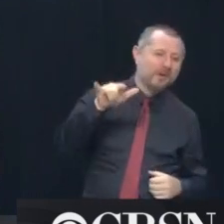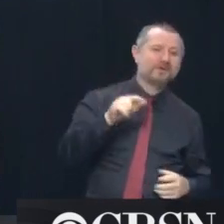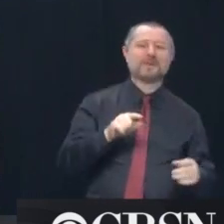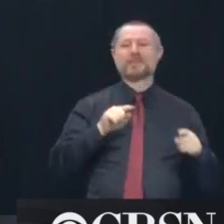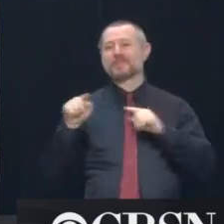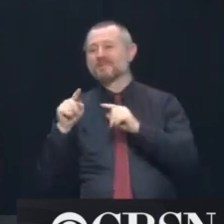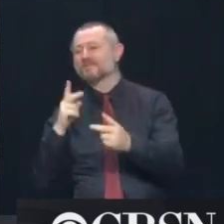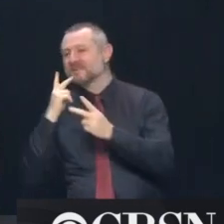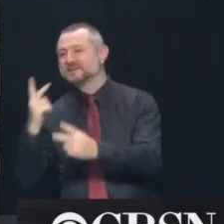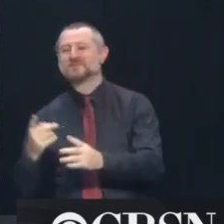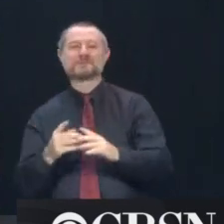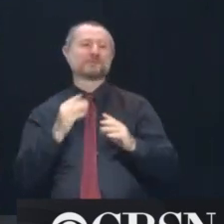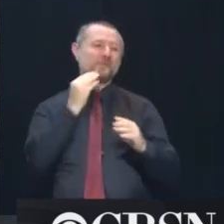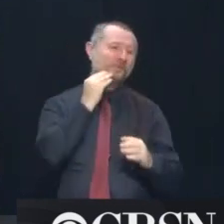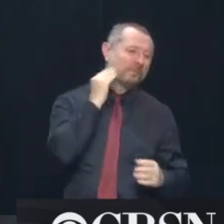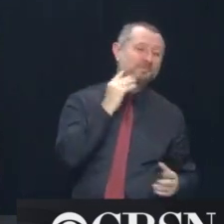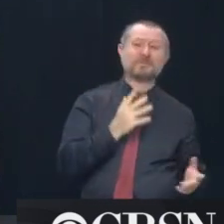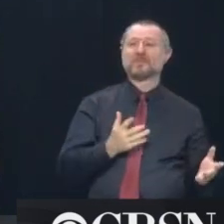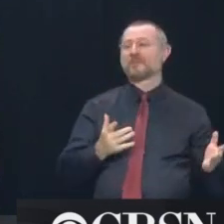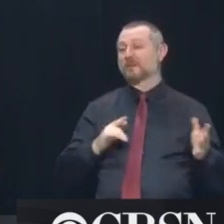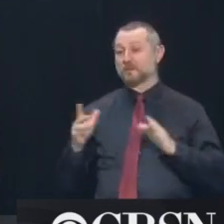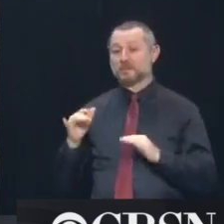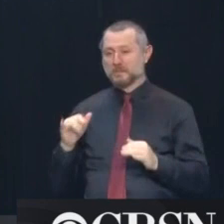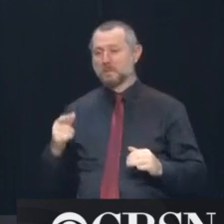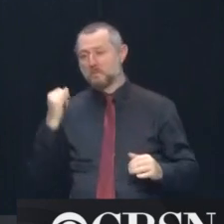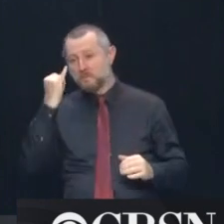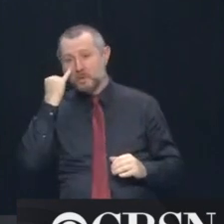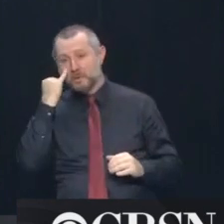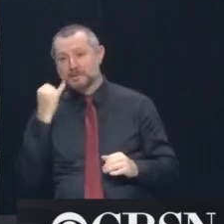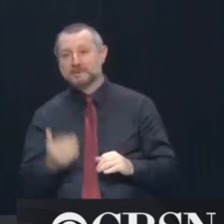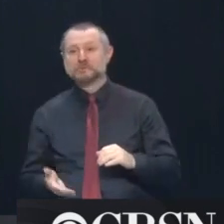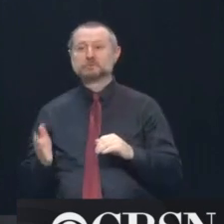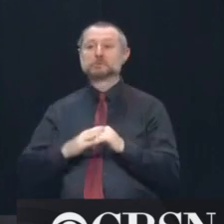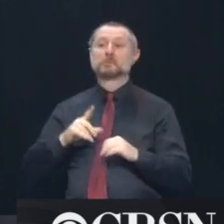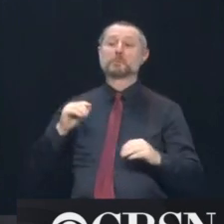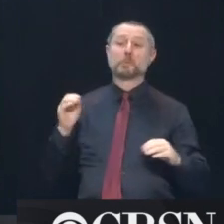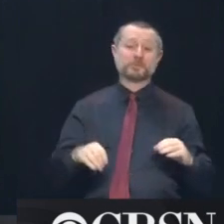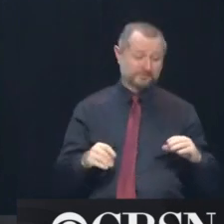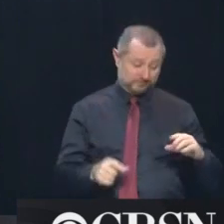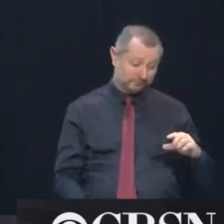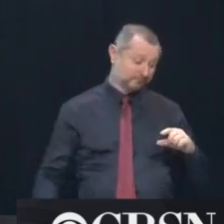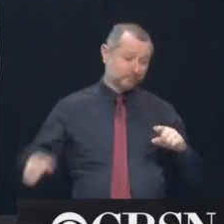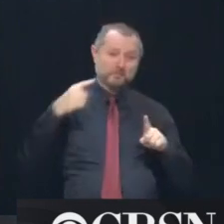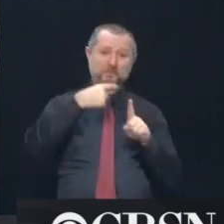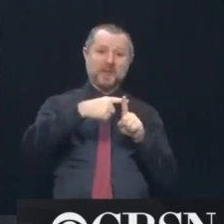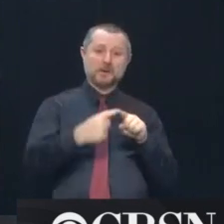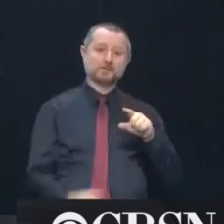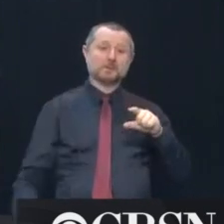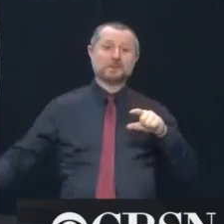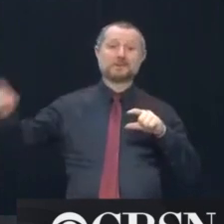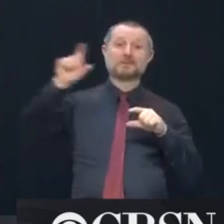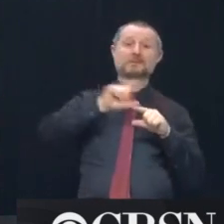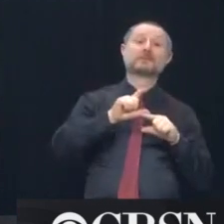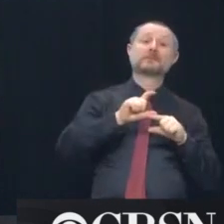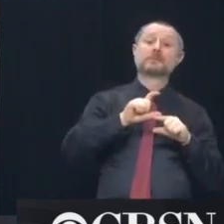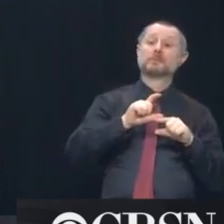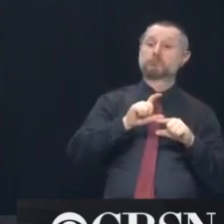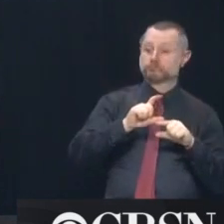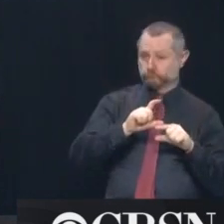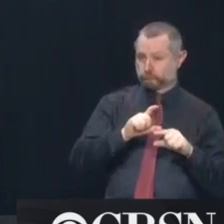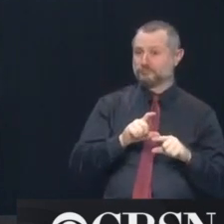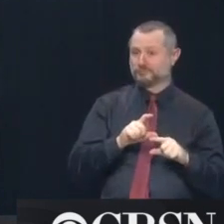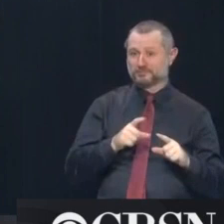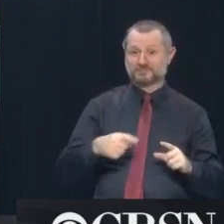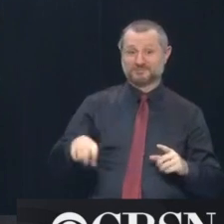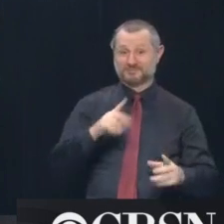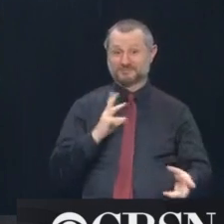homes. Let's say that increases the virus 20% above the current